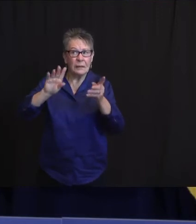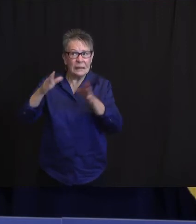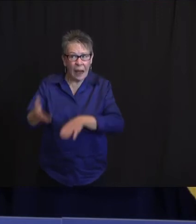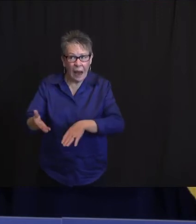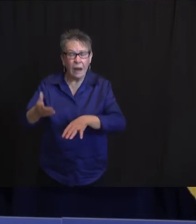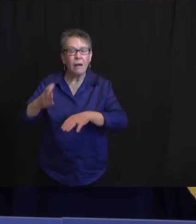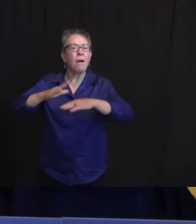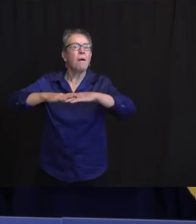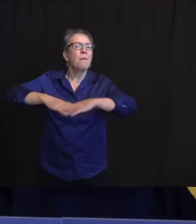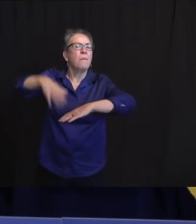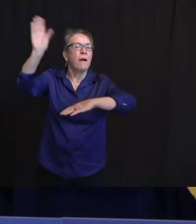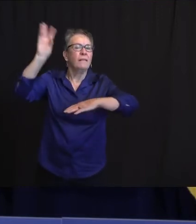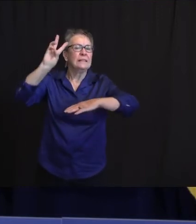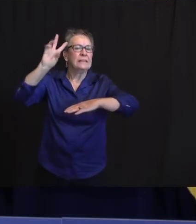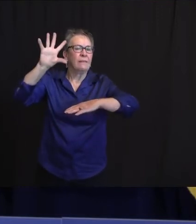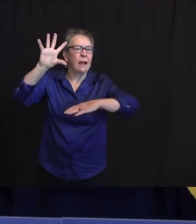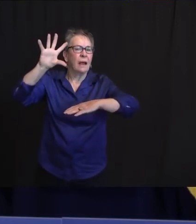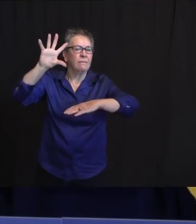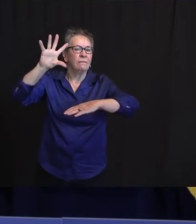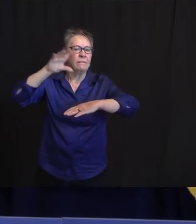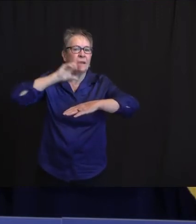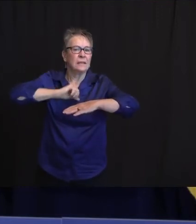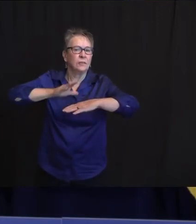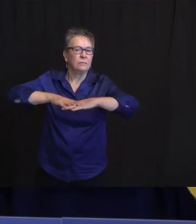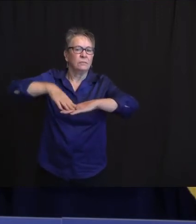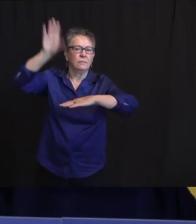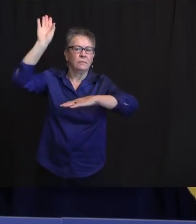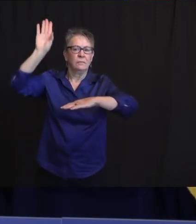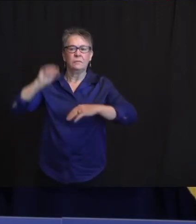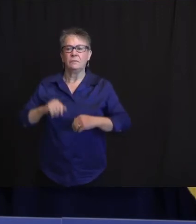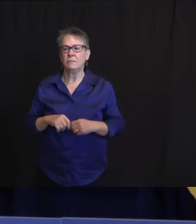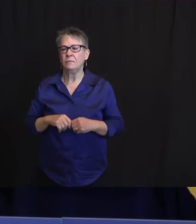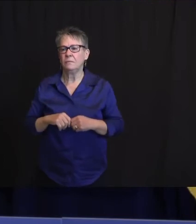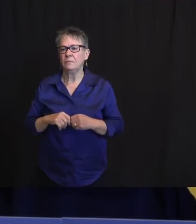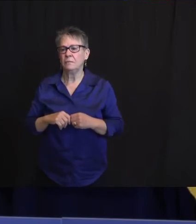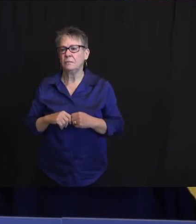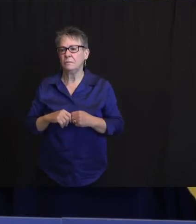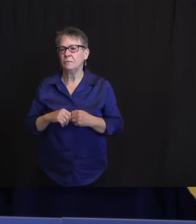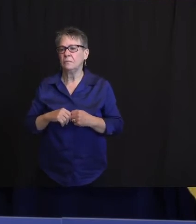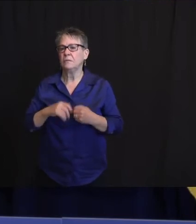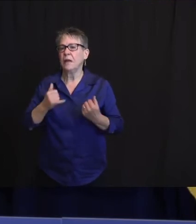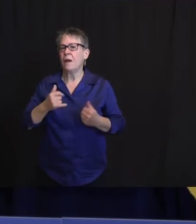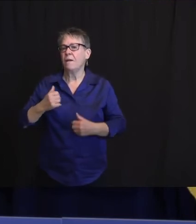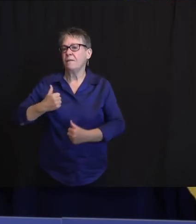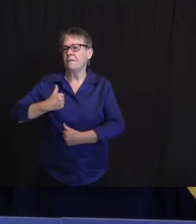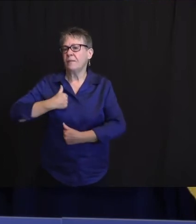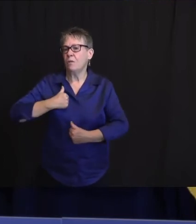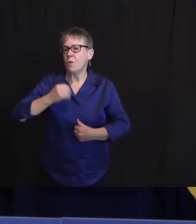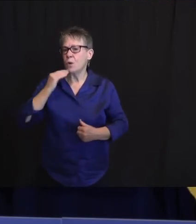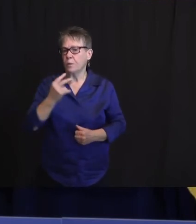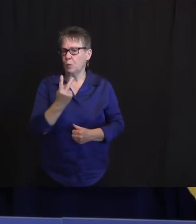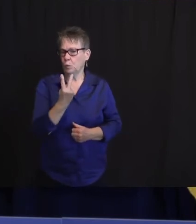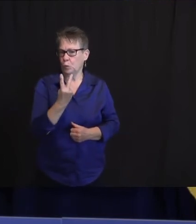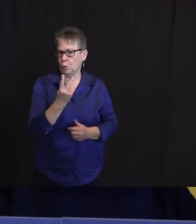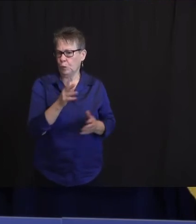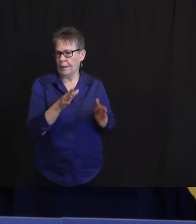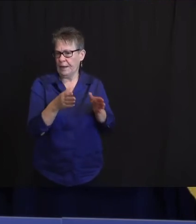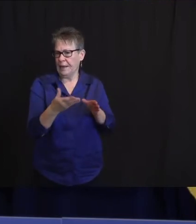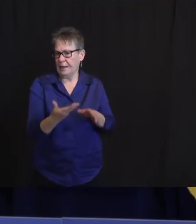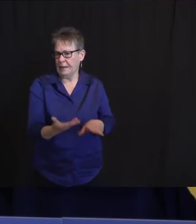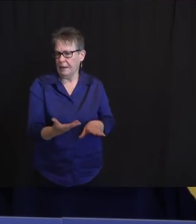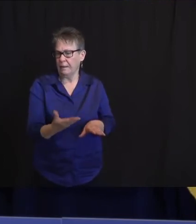December 31st, there have been 2 additional deaths among residents at the Vineland home. One resident was